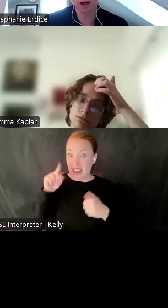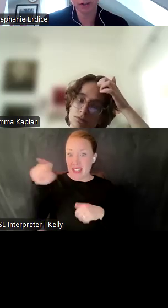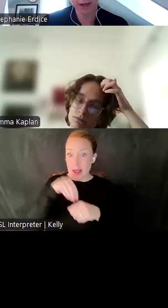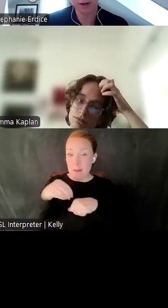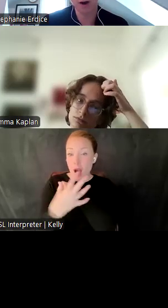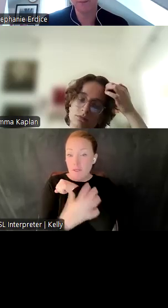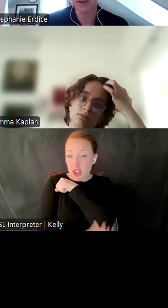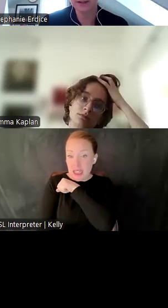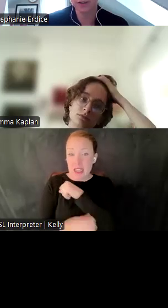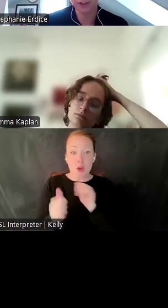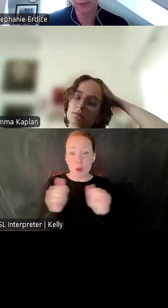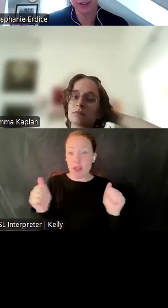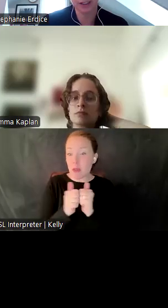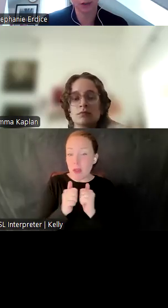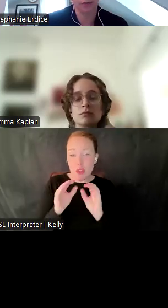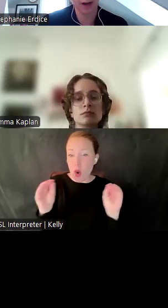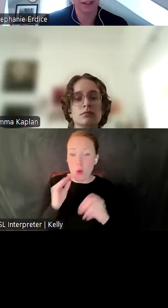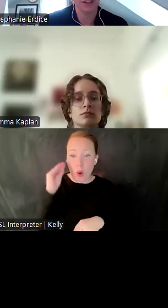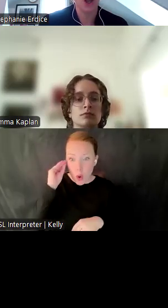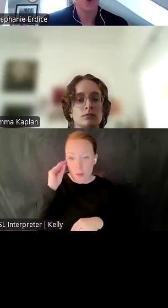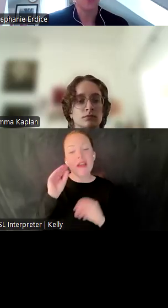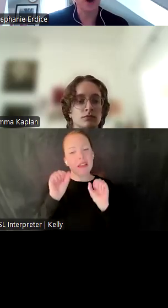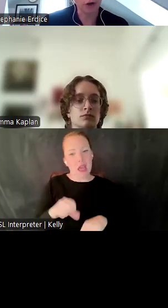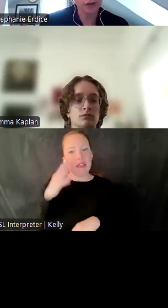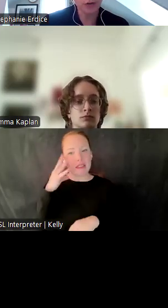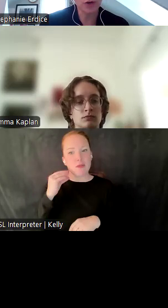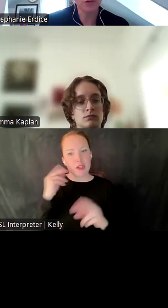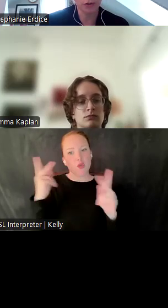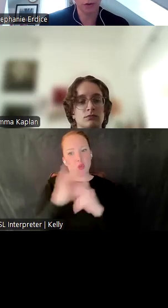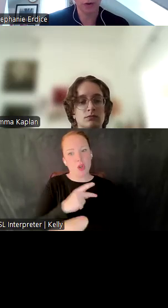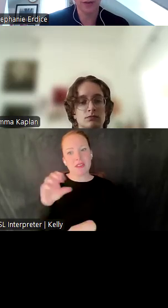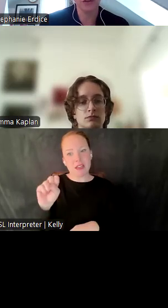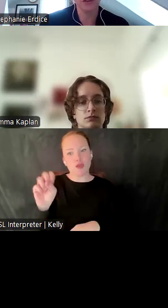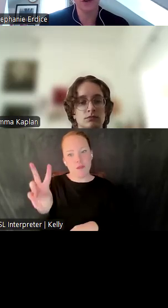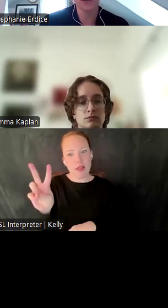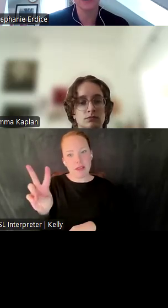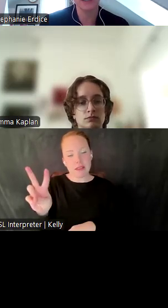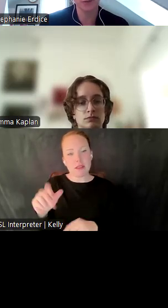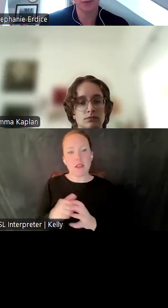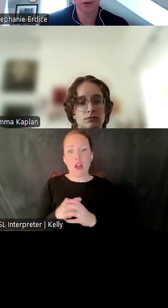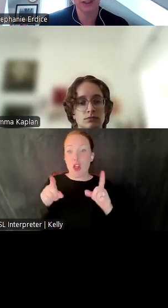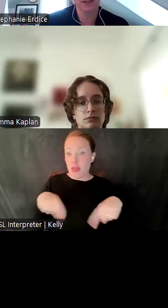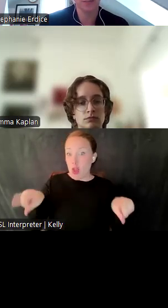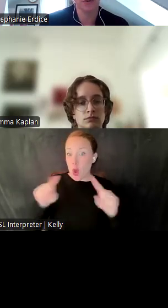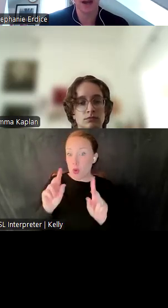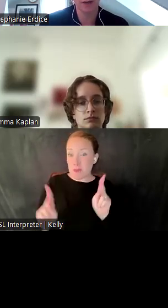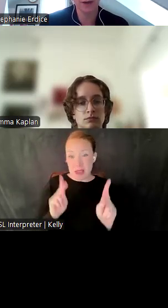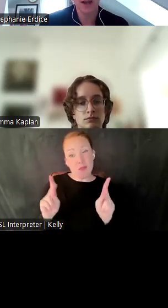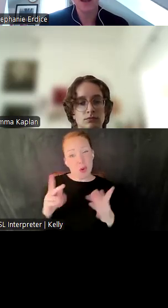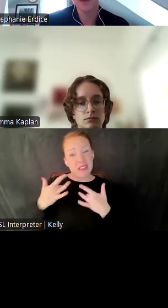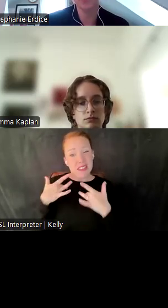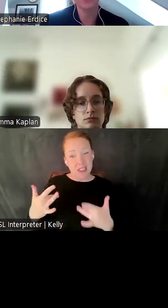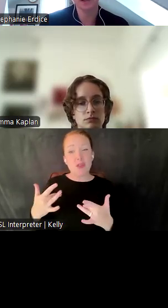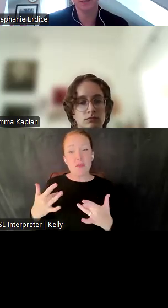who are incarcerated are more likely to experience sexual violence, we also know, too, that those folks are disproportionately people of